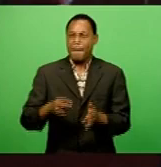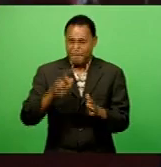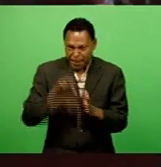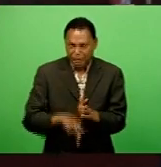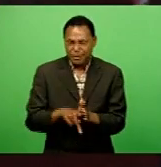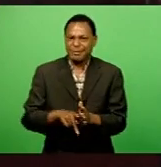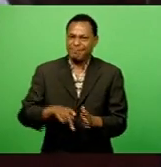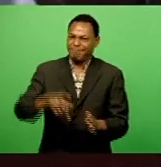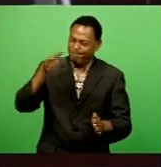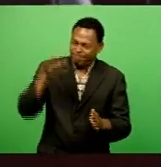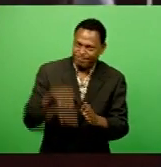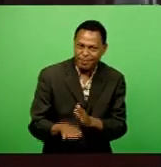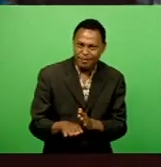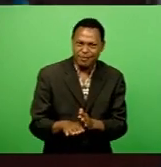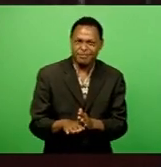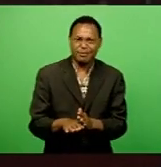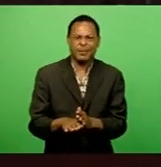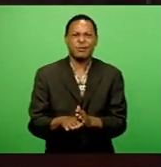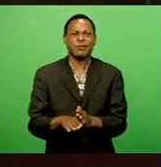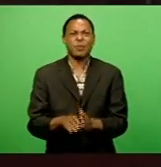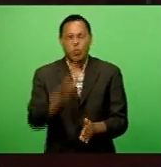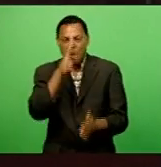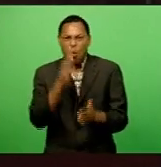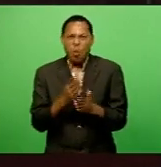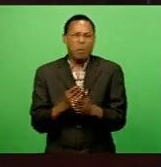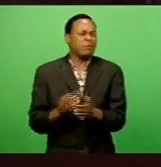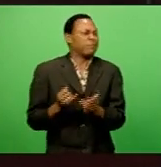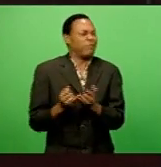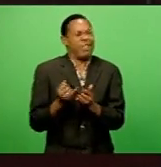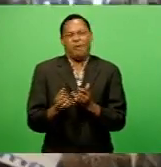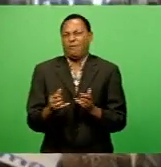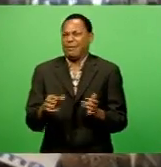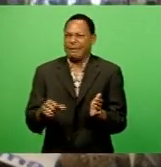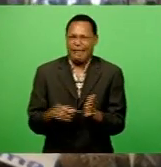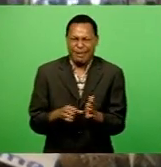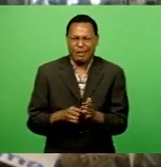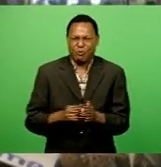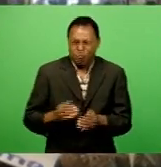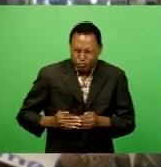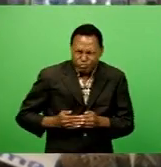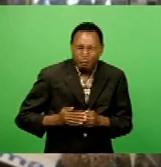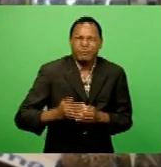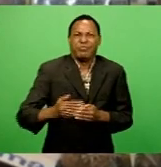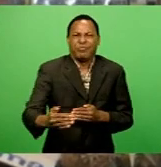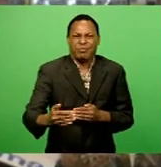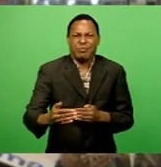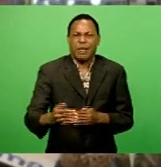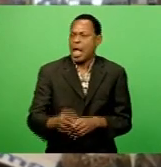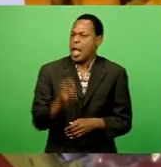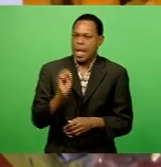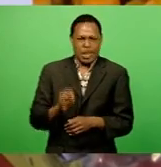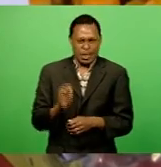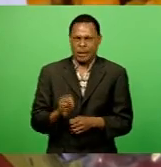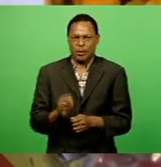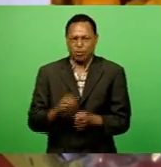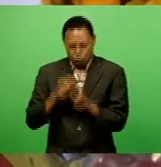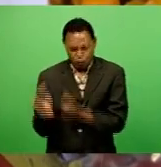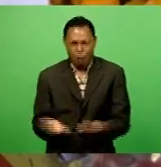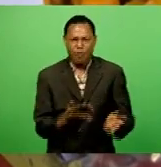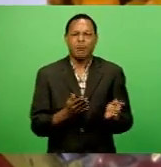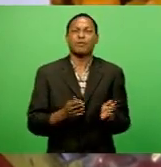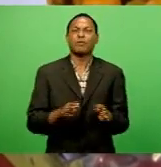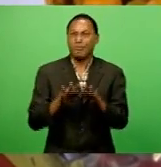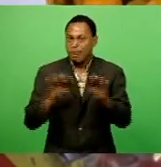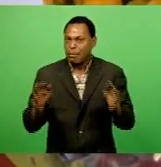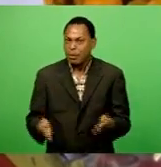We're hoping, but it's very hard, I think. It's very hard for us to go ahead. We have to put something on the table so